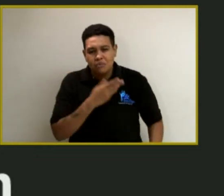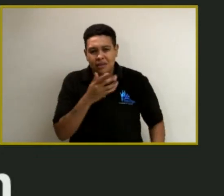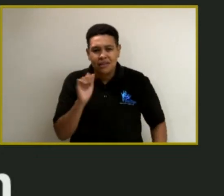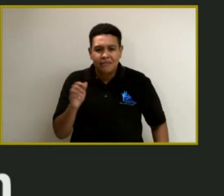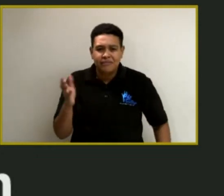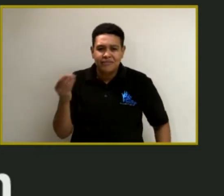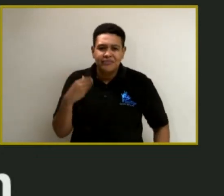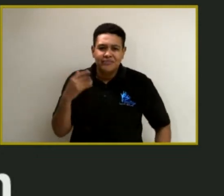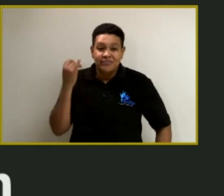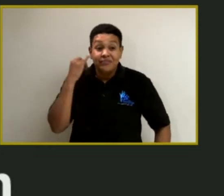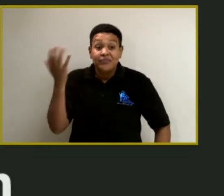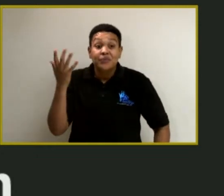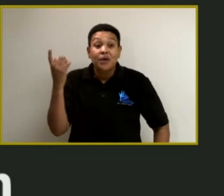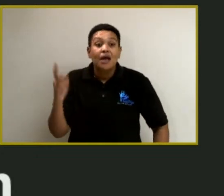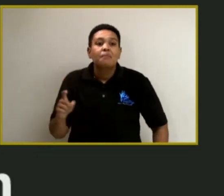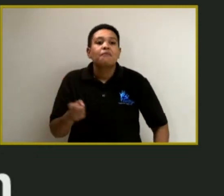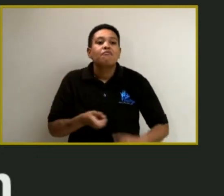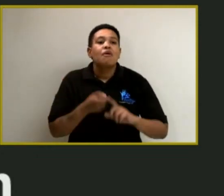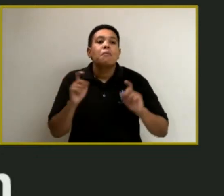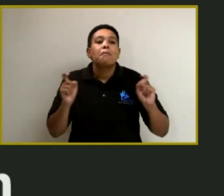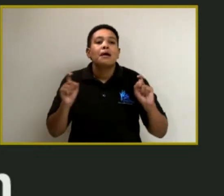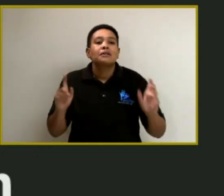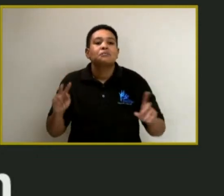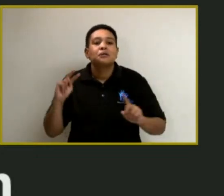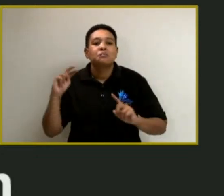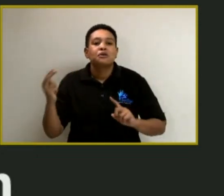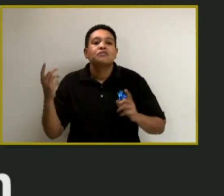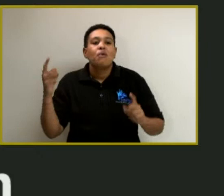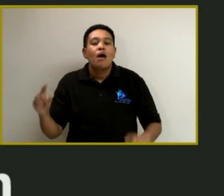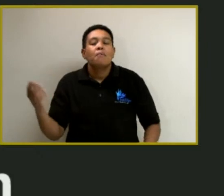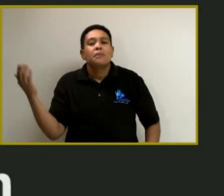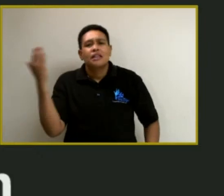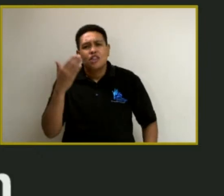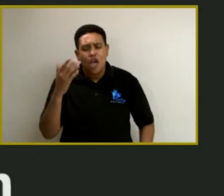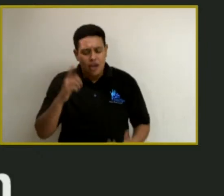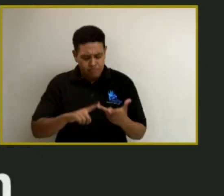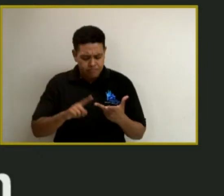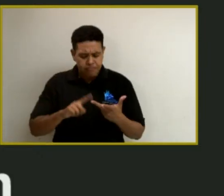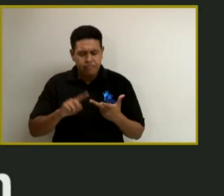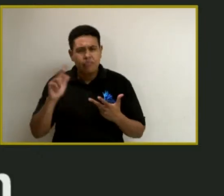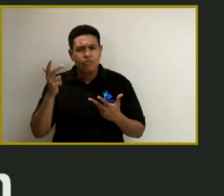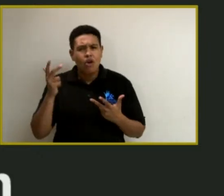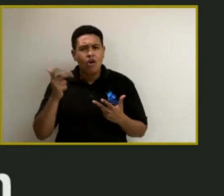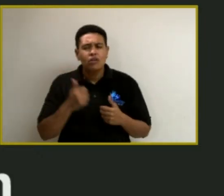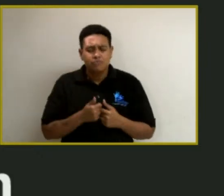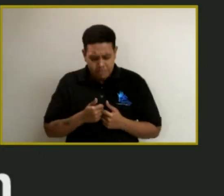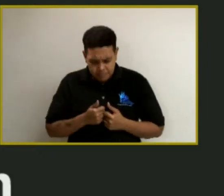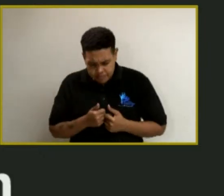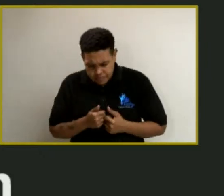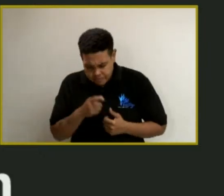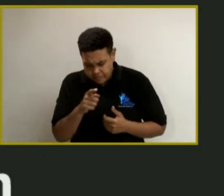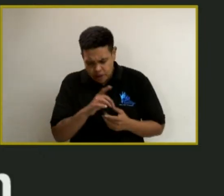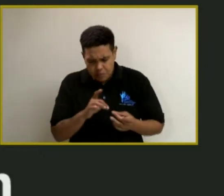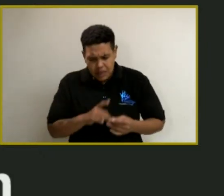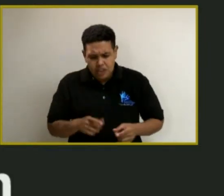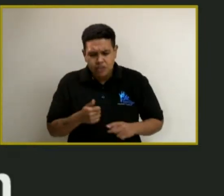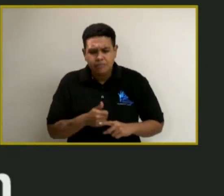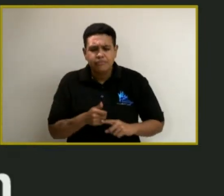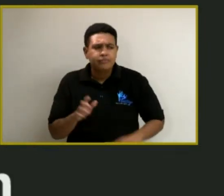we get a sense of what's happening from a management perspective over there? Thirdly, You mentioned